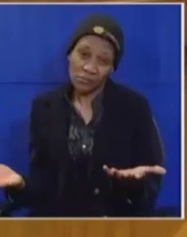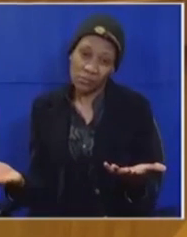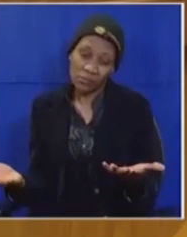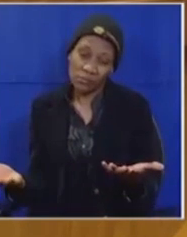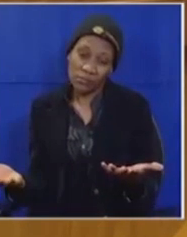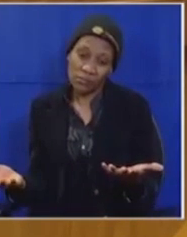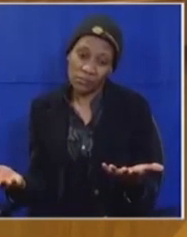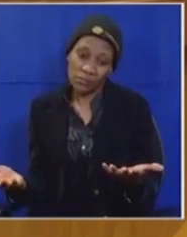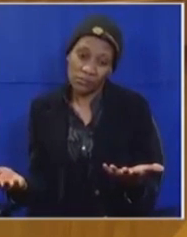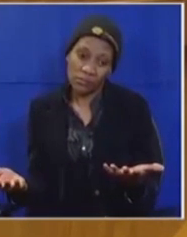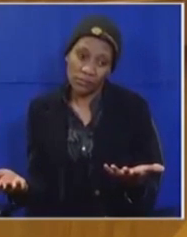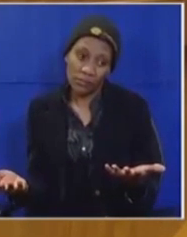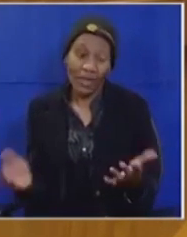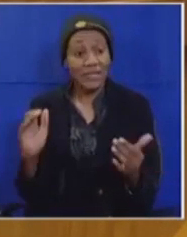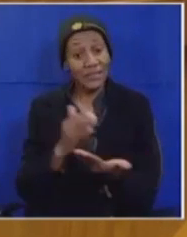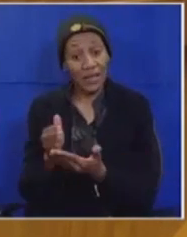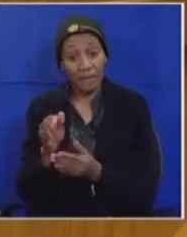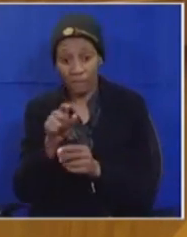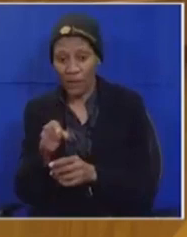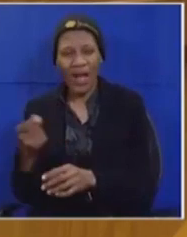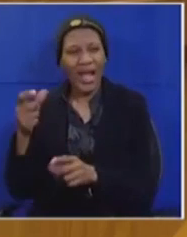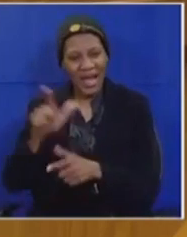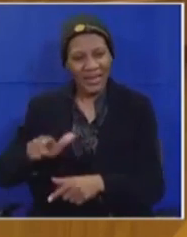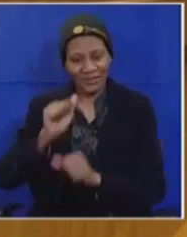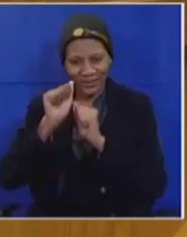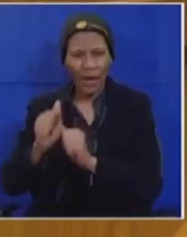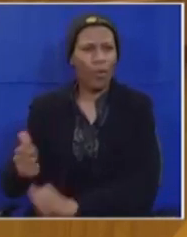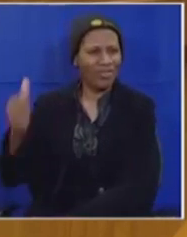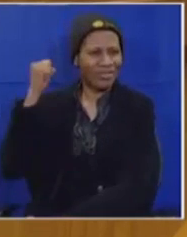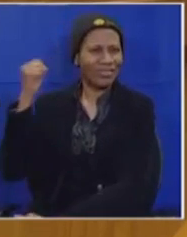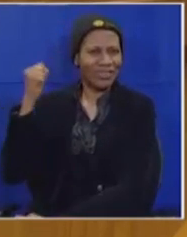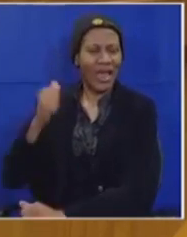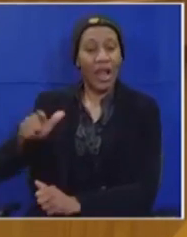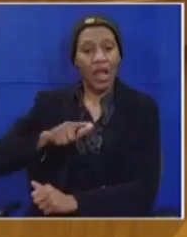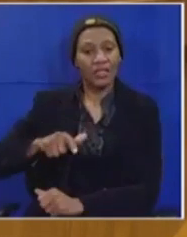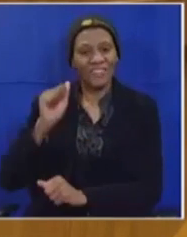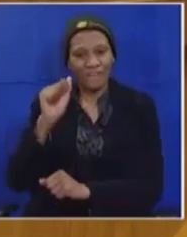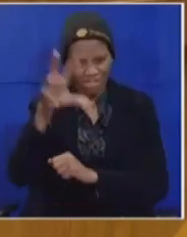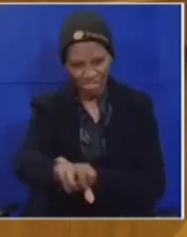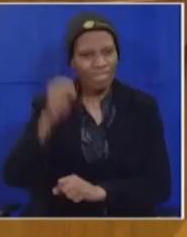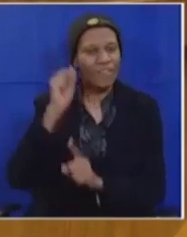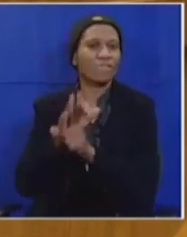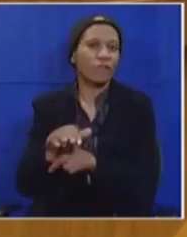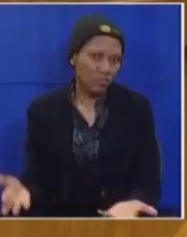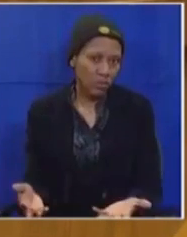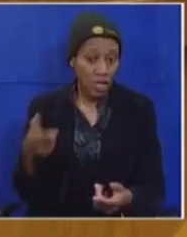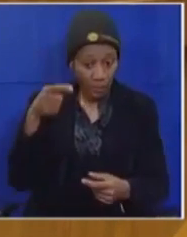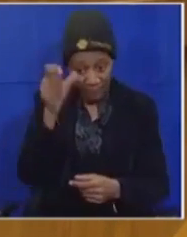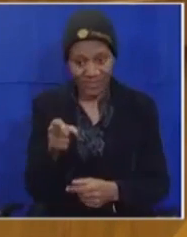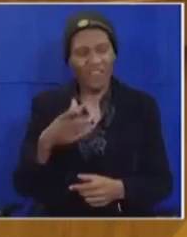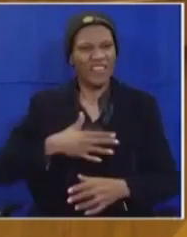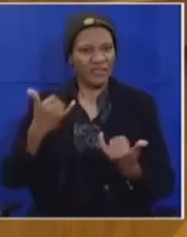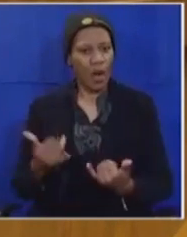those whose land was taken away from, want a restoration of the land that was taken from